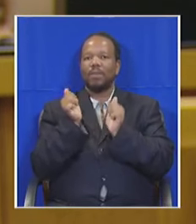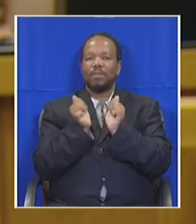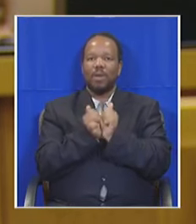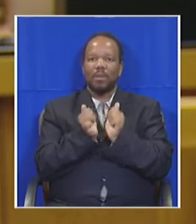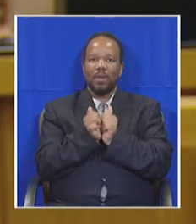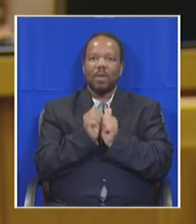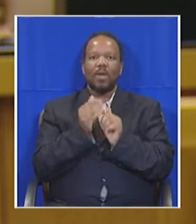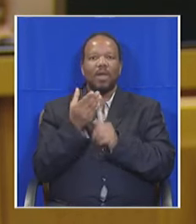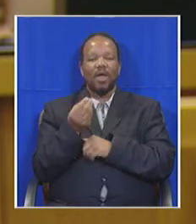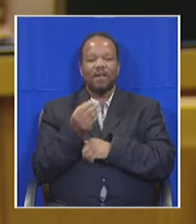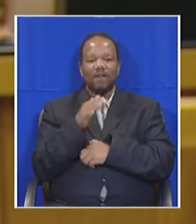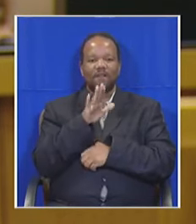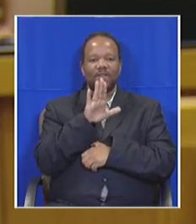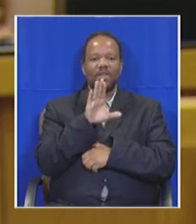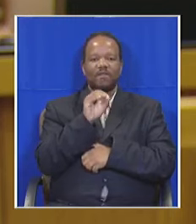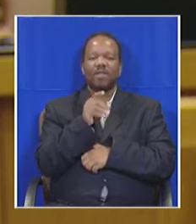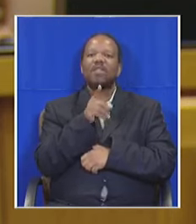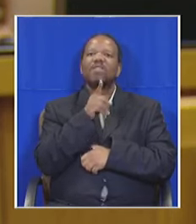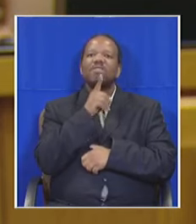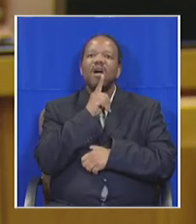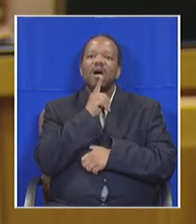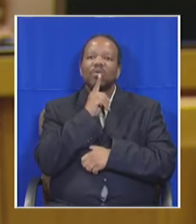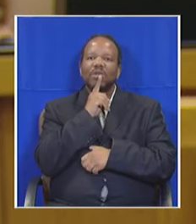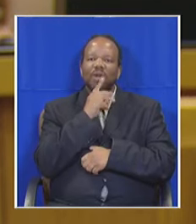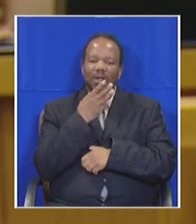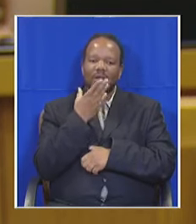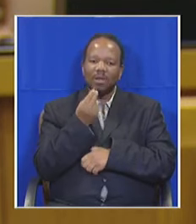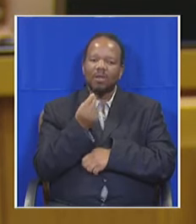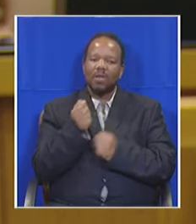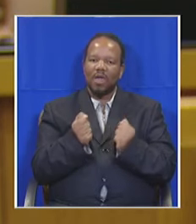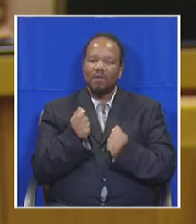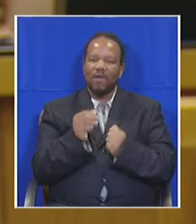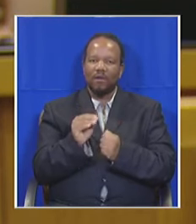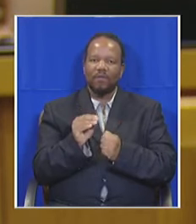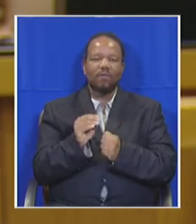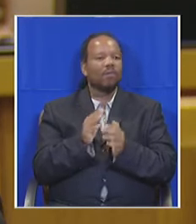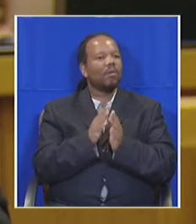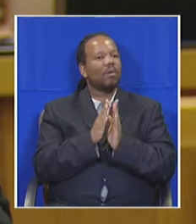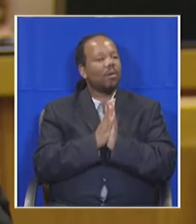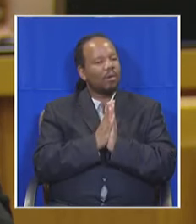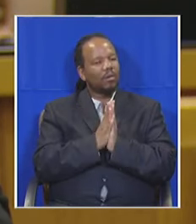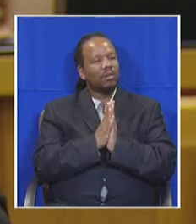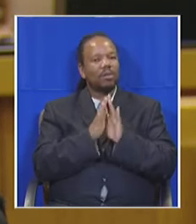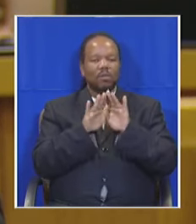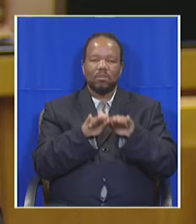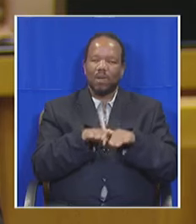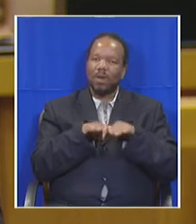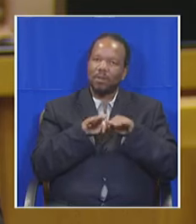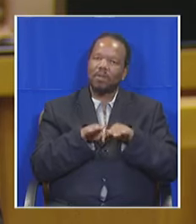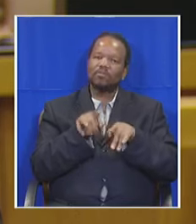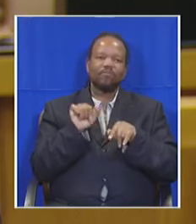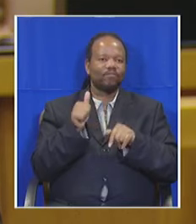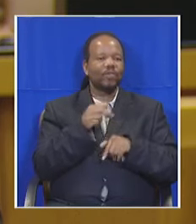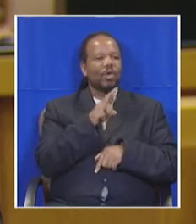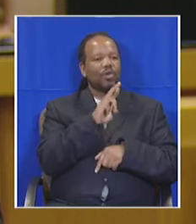with 50,000 rand in cash in their possessions. Wherefore, we call upon this Honorable House to congratulate the Richards